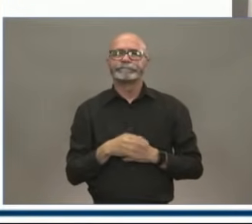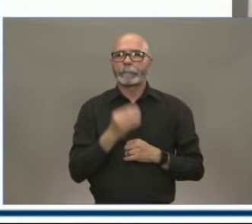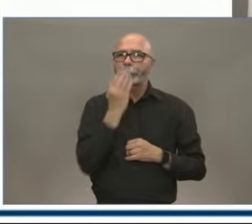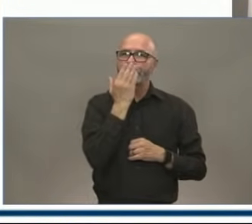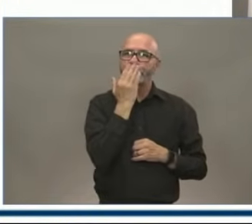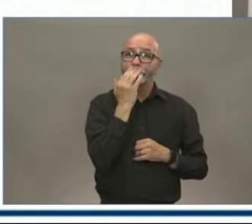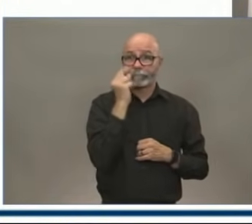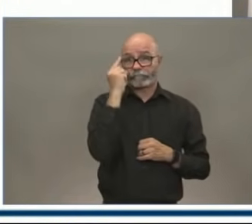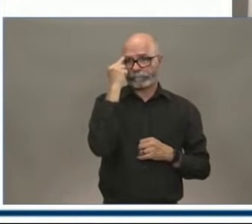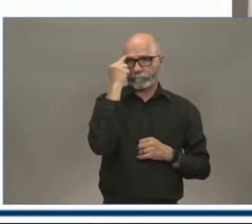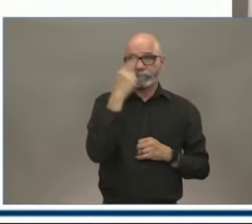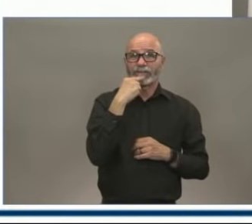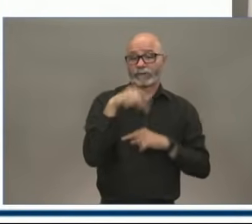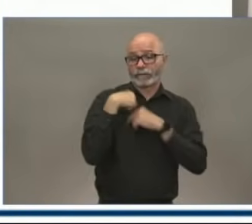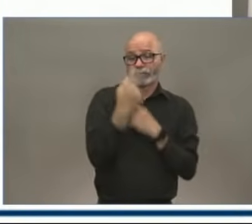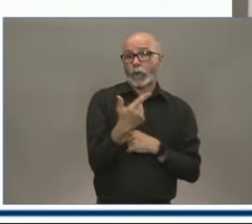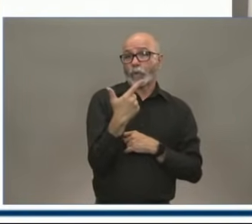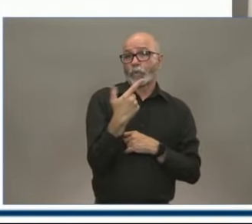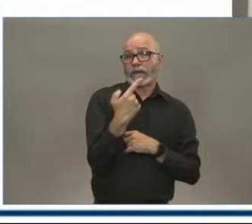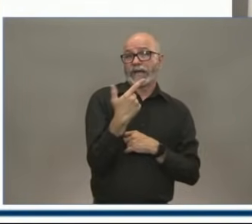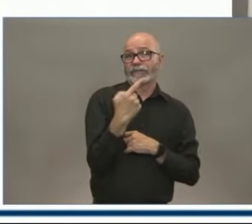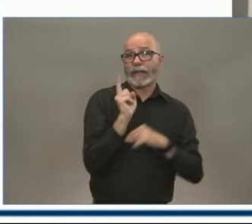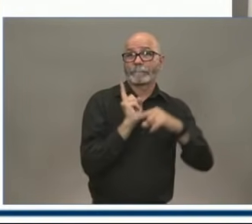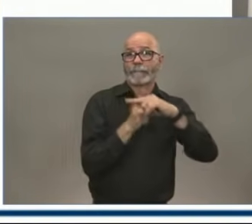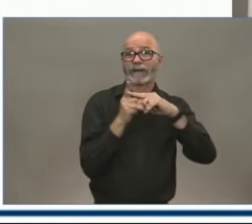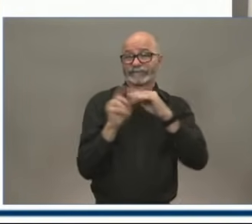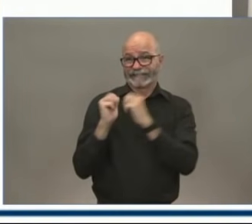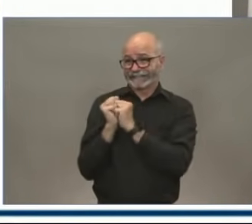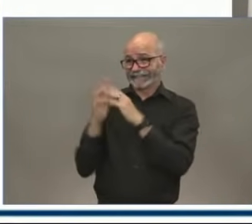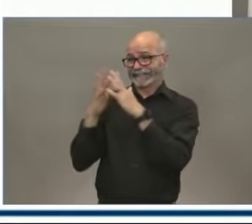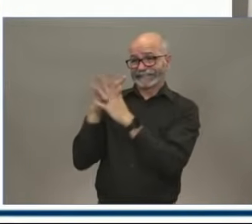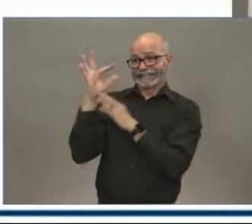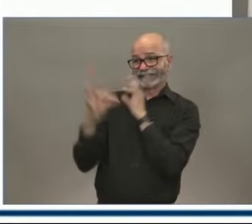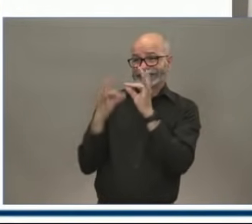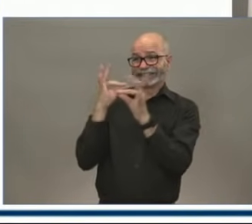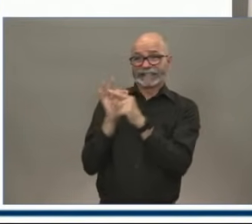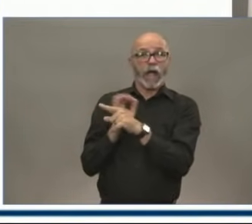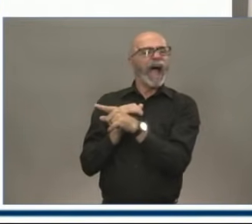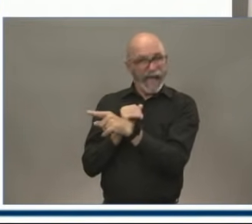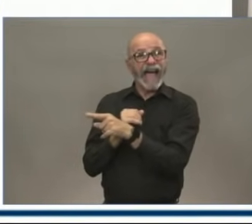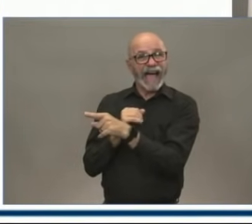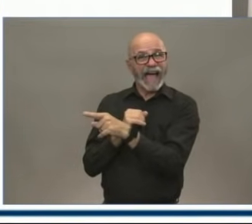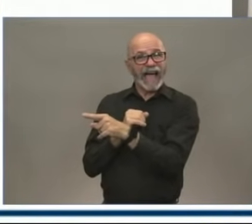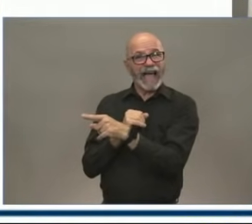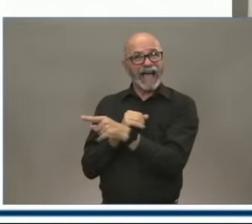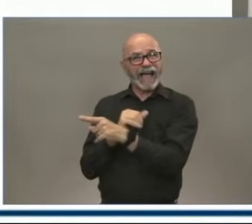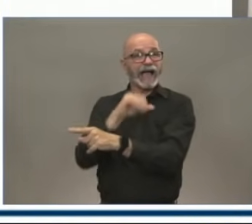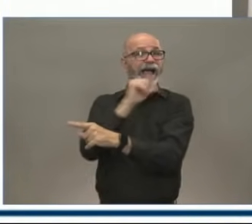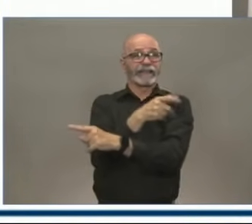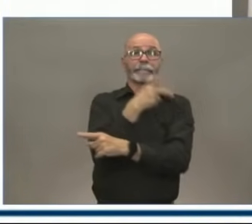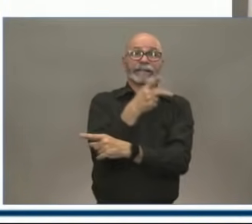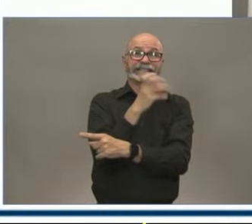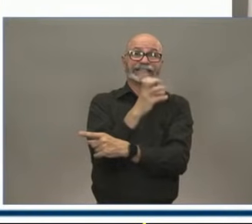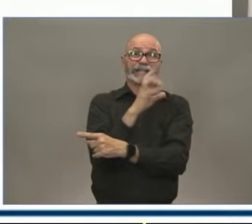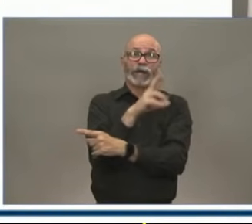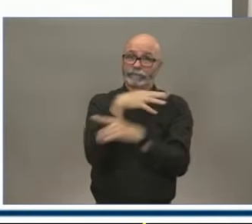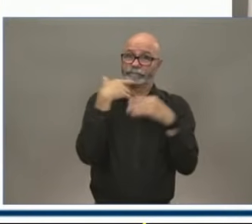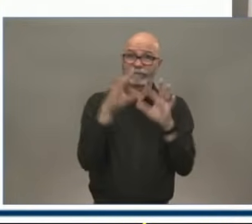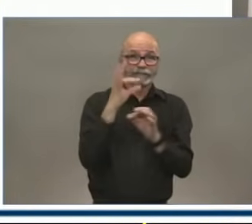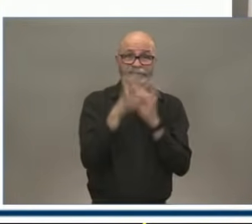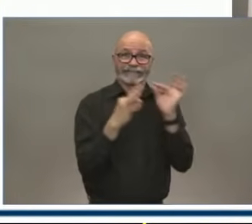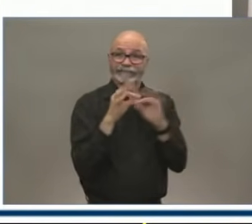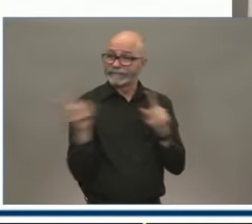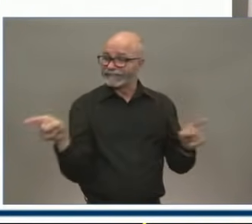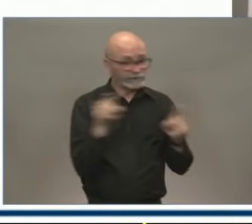that tested positive with rapid tests also tested positive with a lab test. Do we have any sense of how accurate